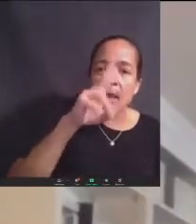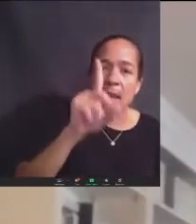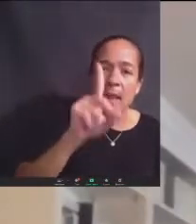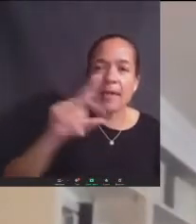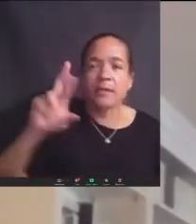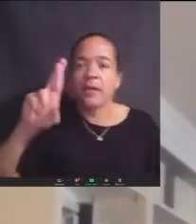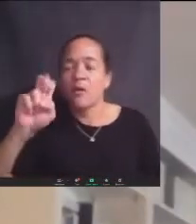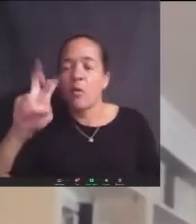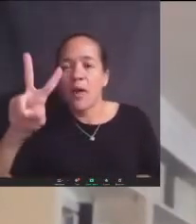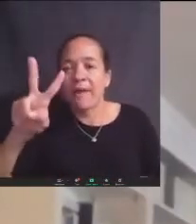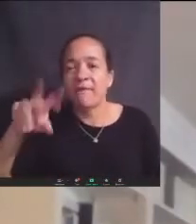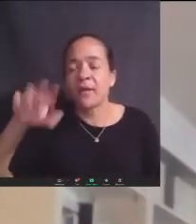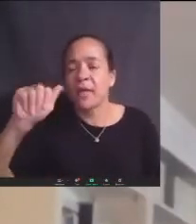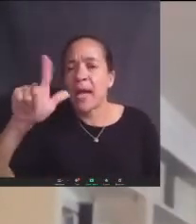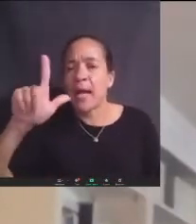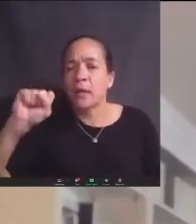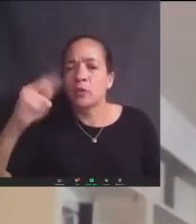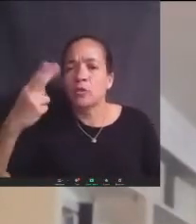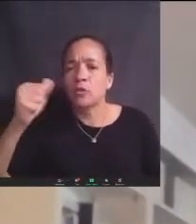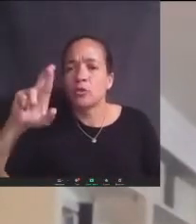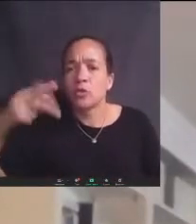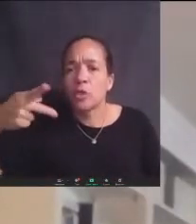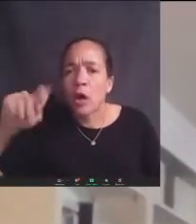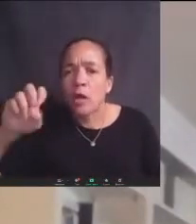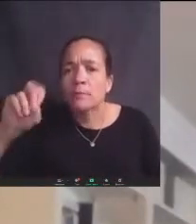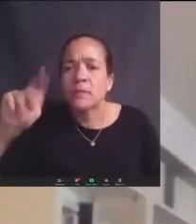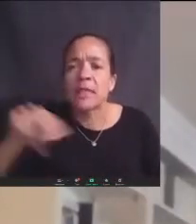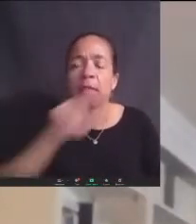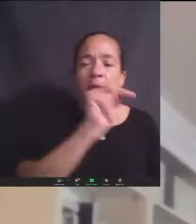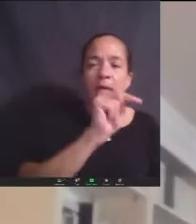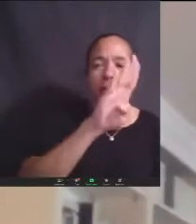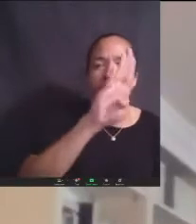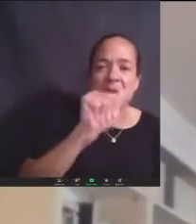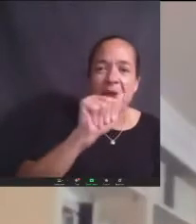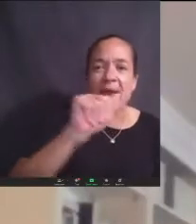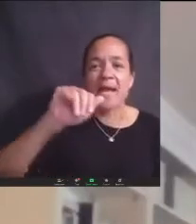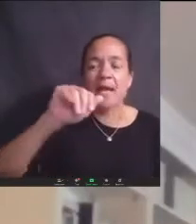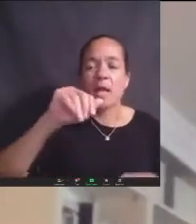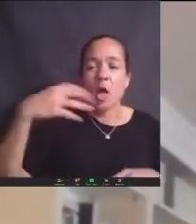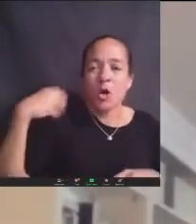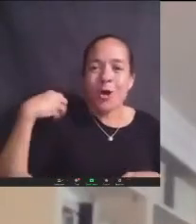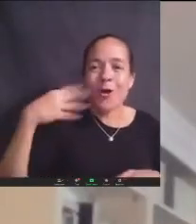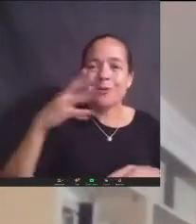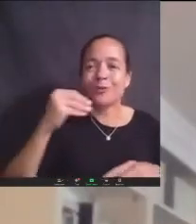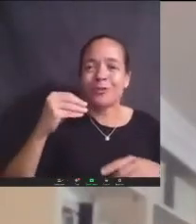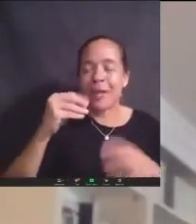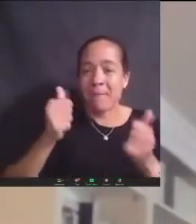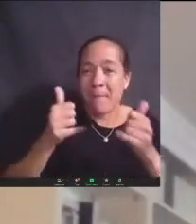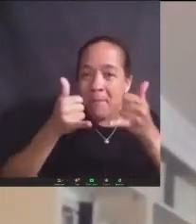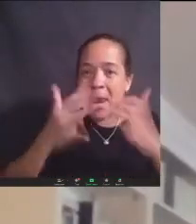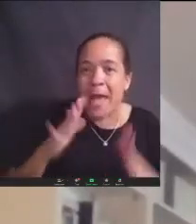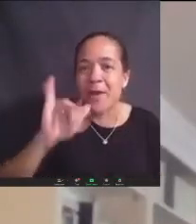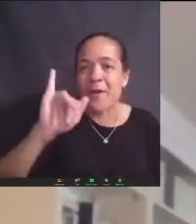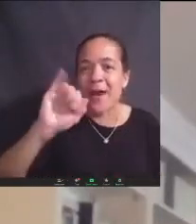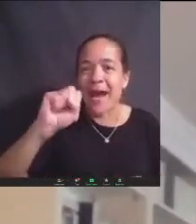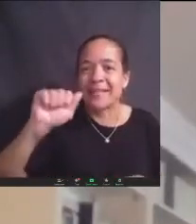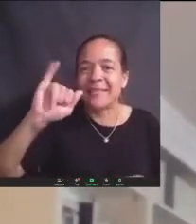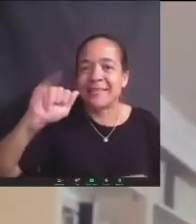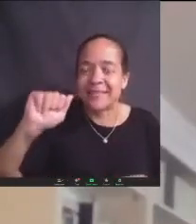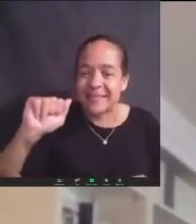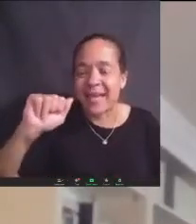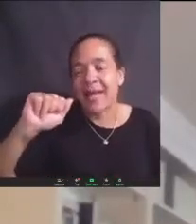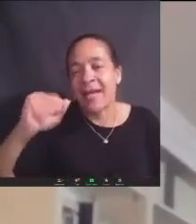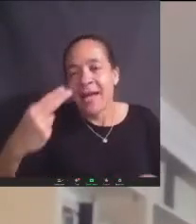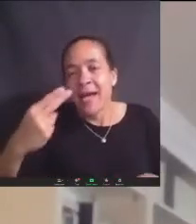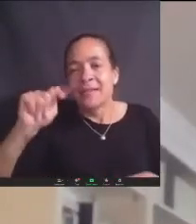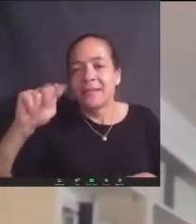had NBA star and coach Isaiah Thomas, alongside a number of investors, businessmen, community organizers,